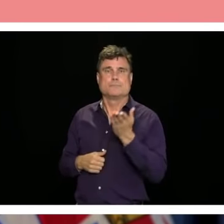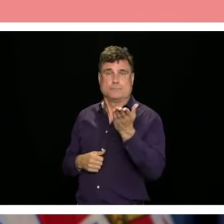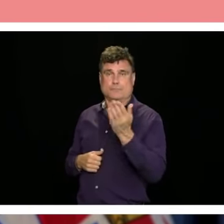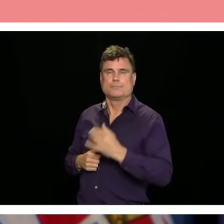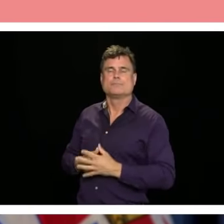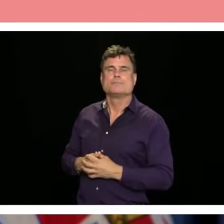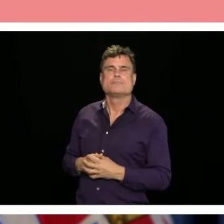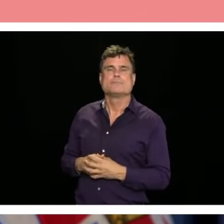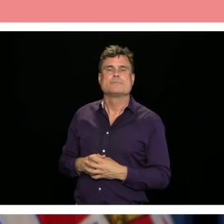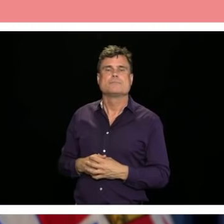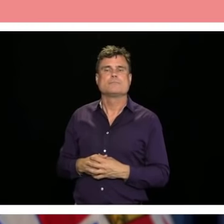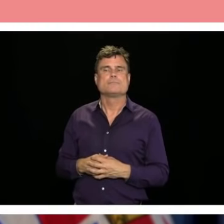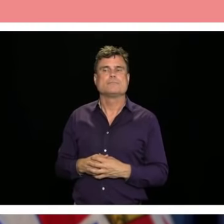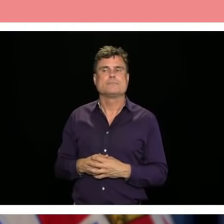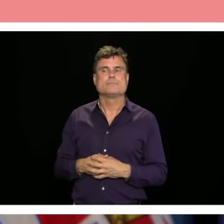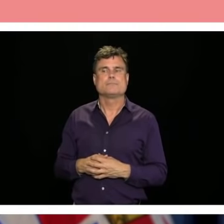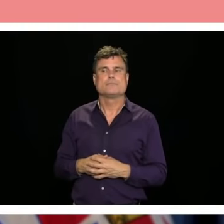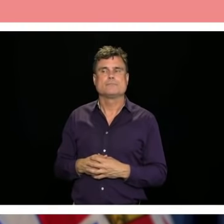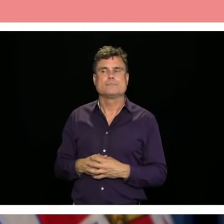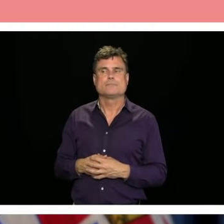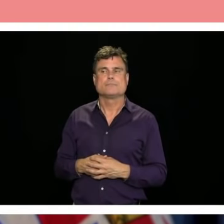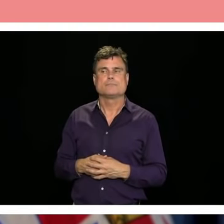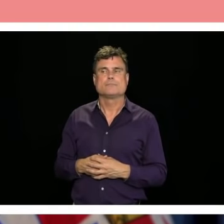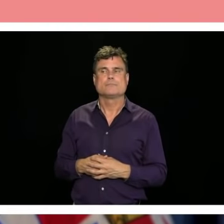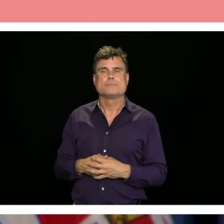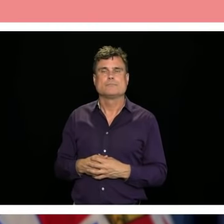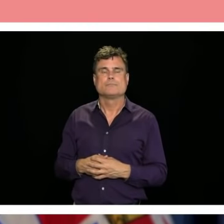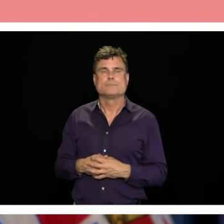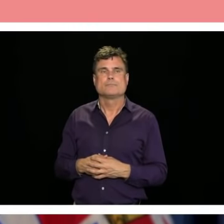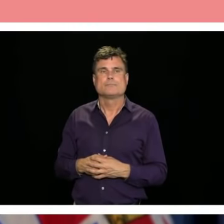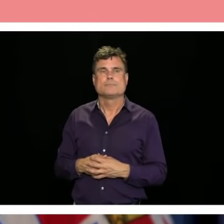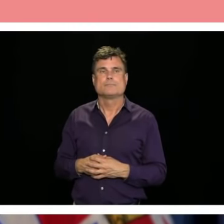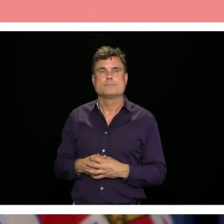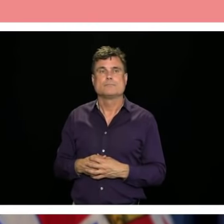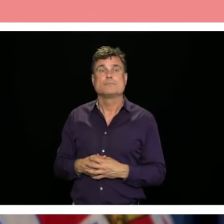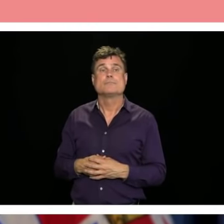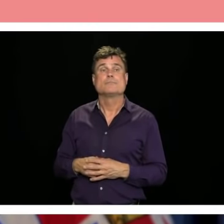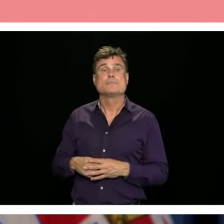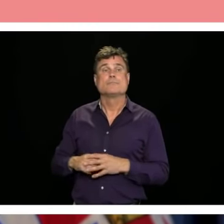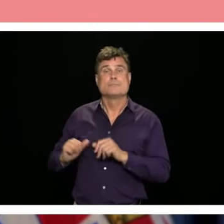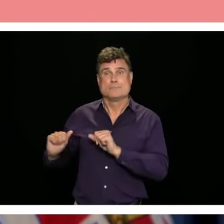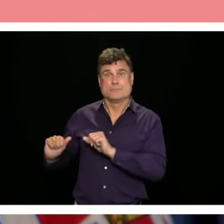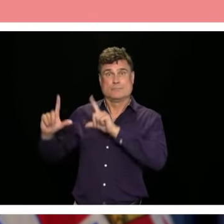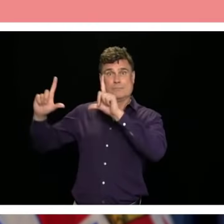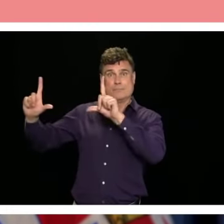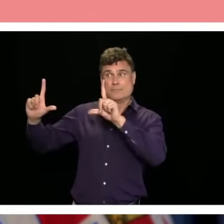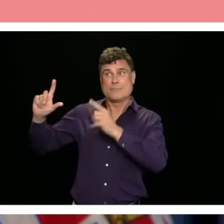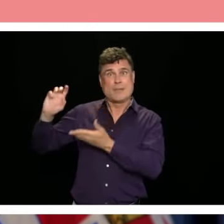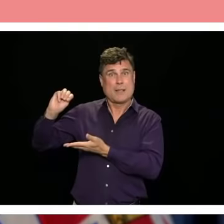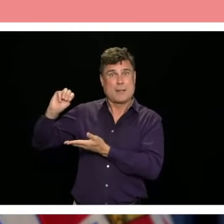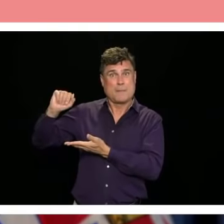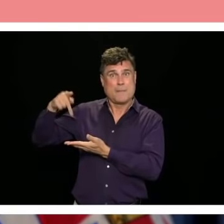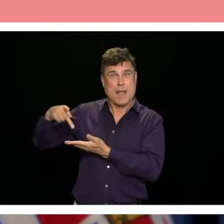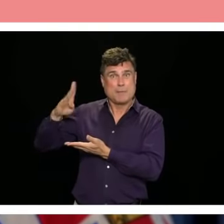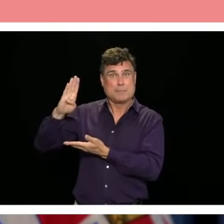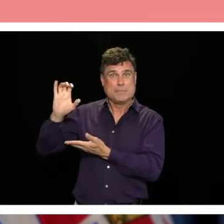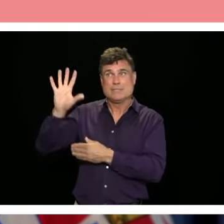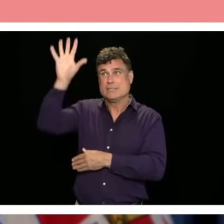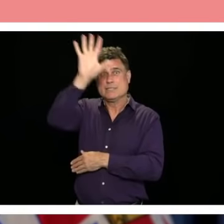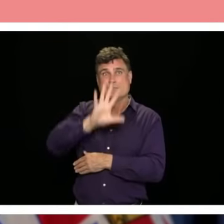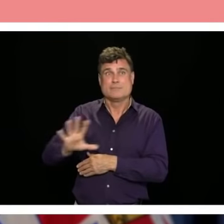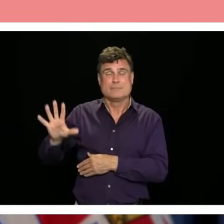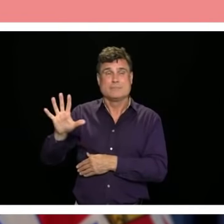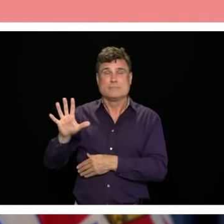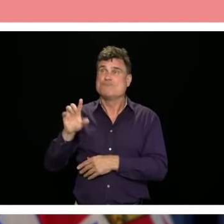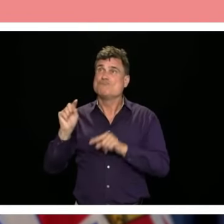that's just the convention for today, because I wanted the opportunity to explain a little more detail what we